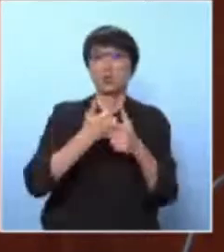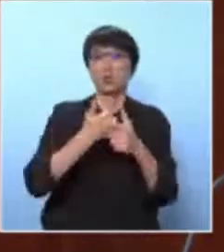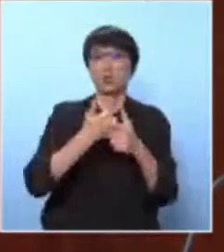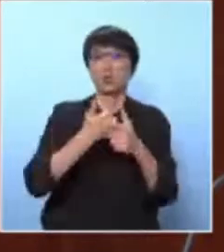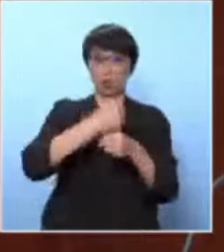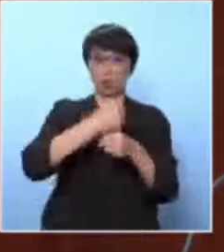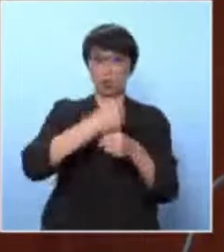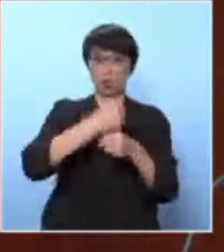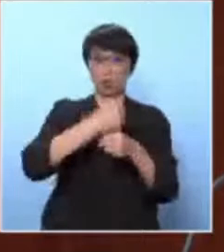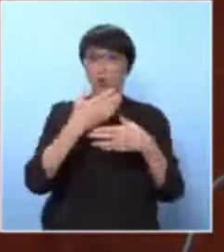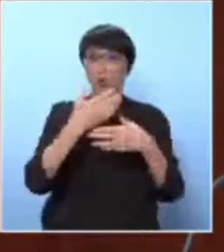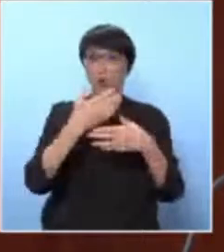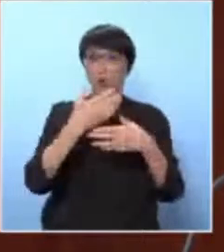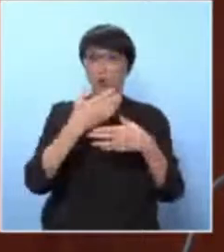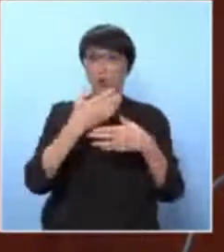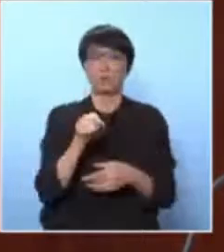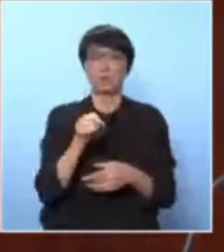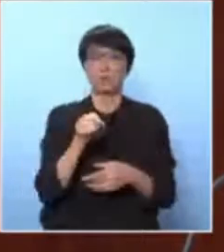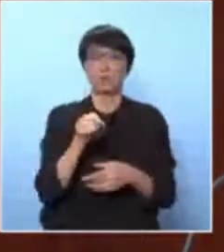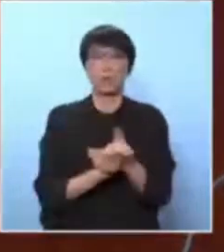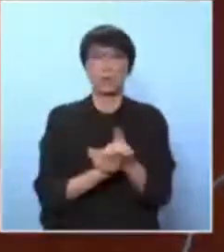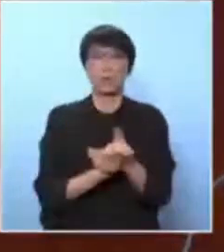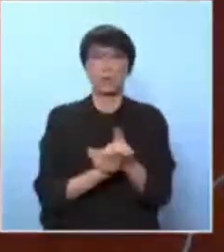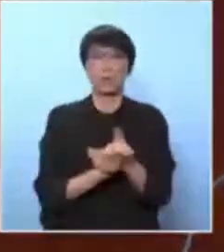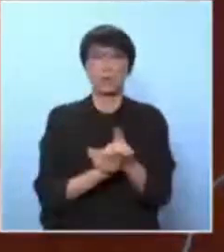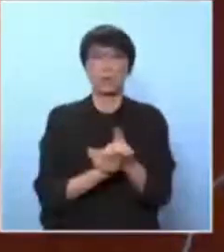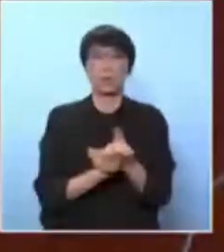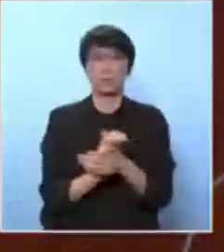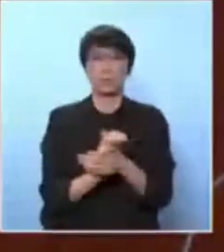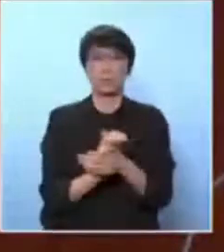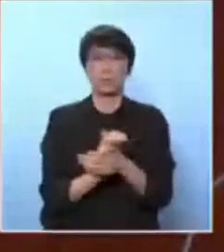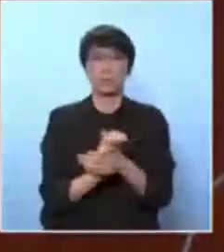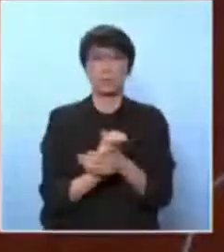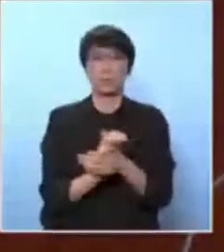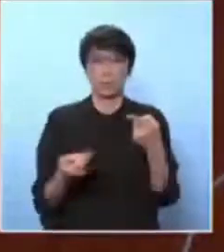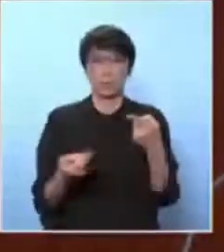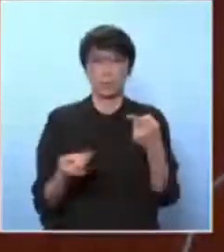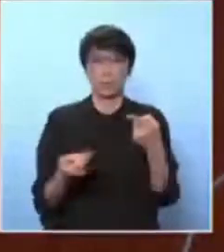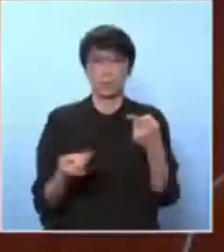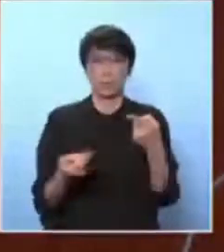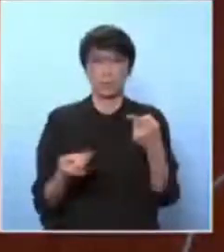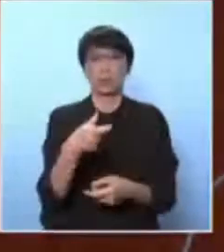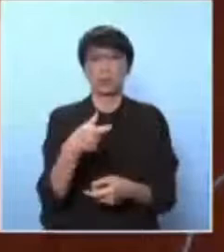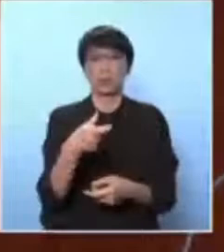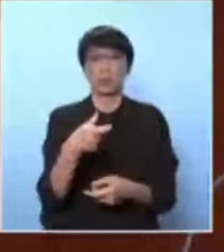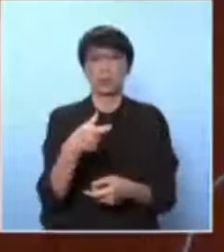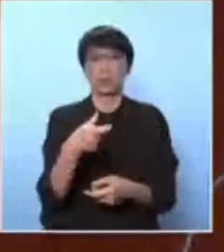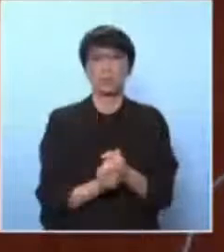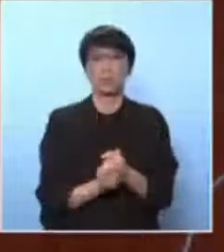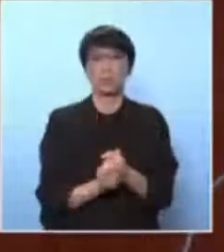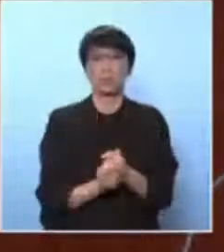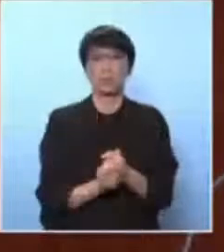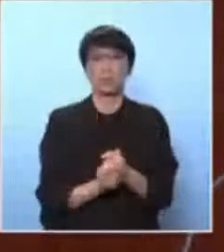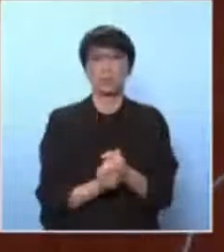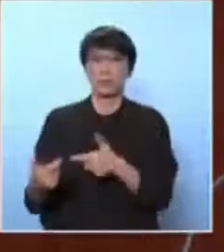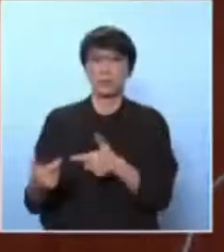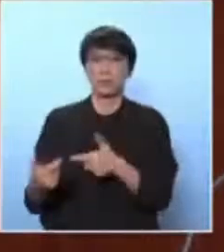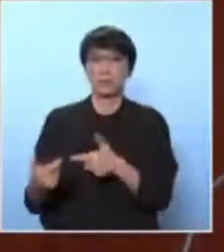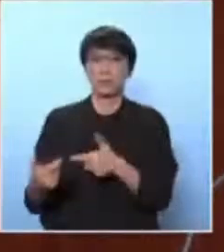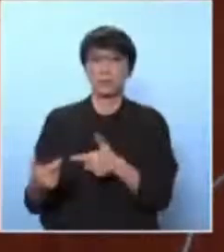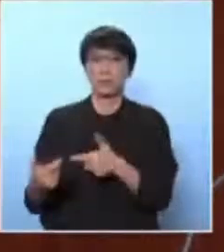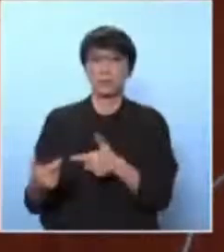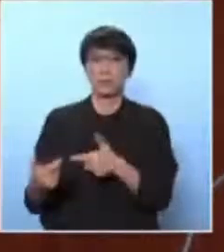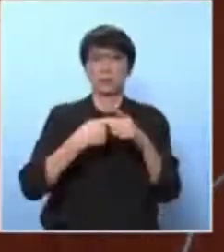with a maximum allowance of $10,000, while those who have worked for 12 consecutive months will be given